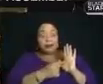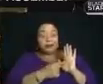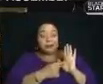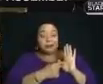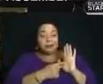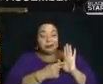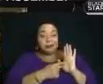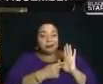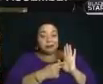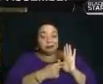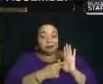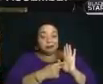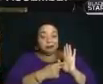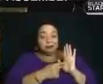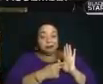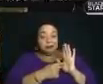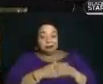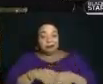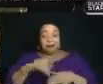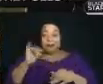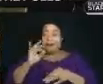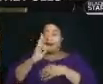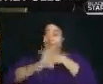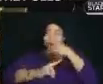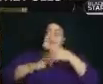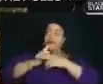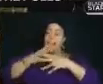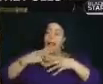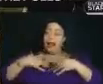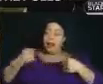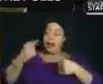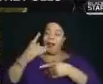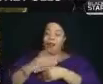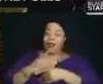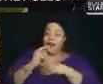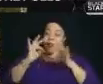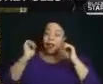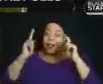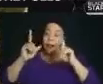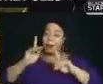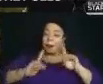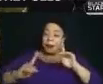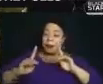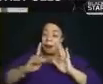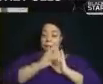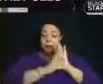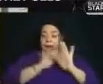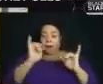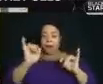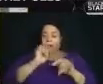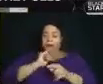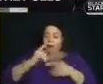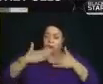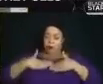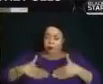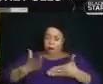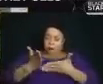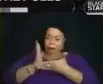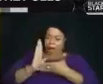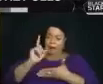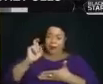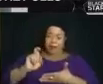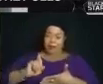A policy which is a human right that should never be connected to your job, but always connected to